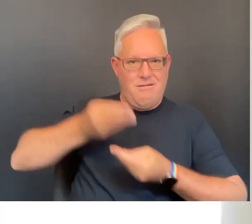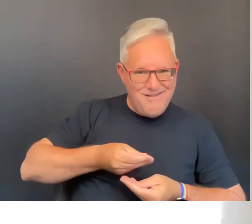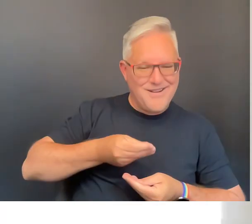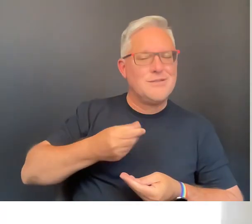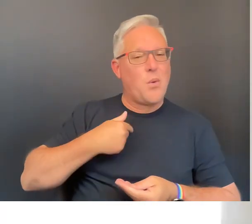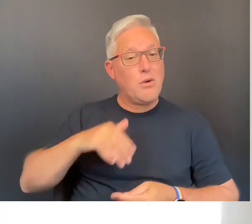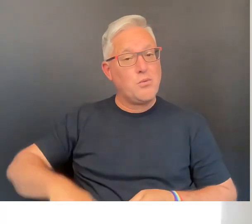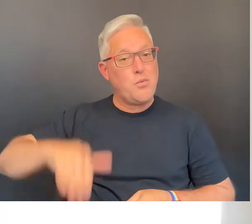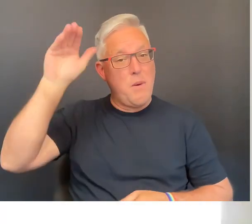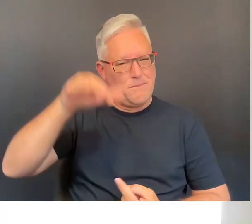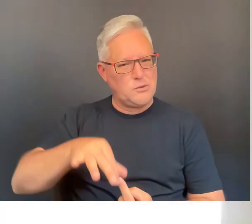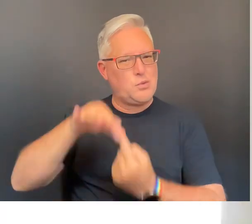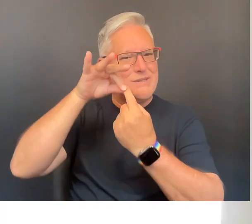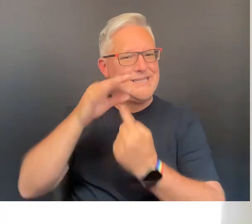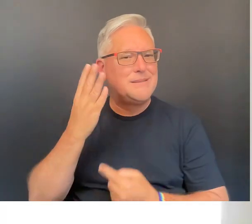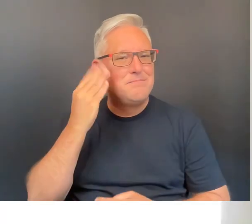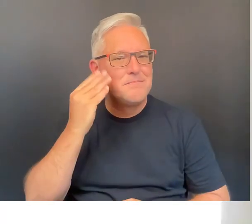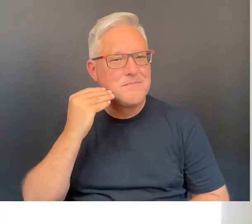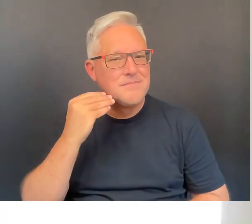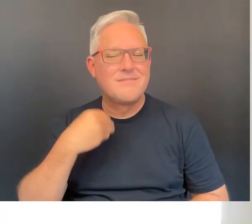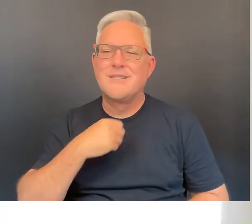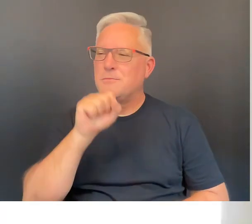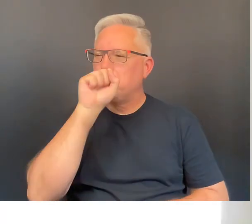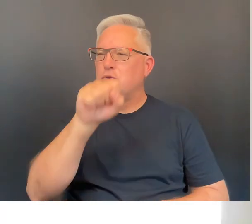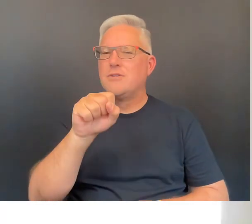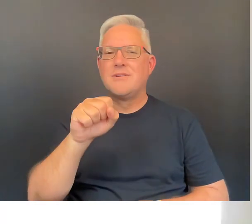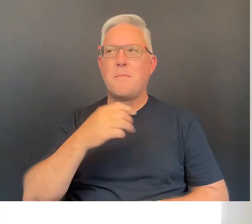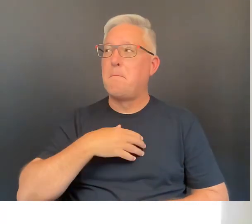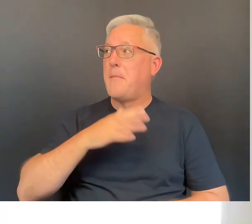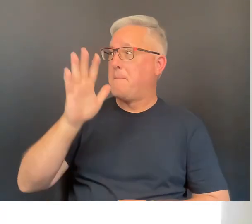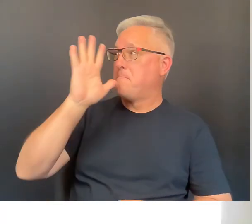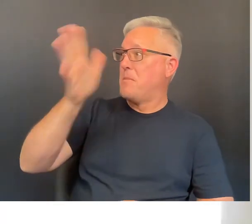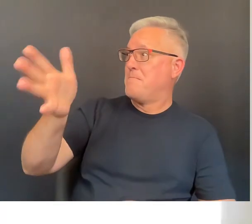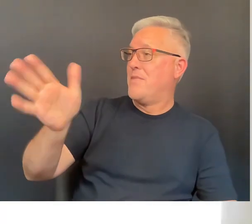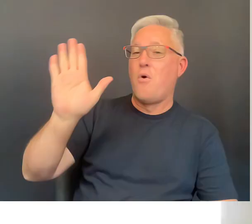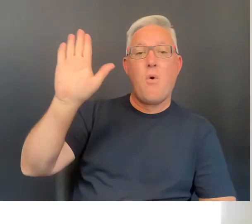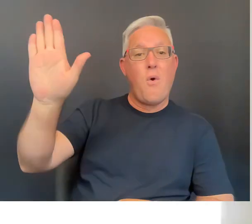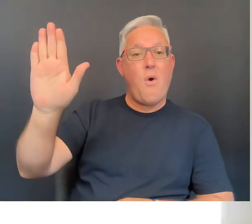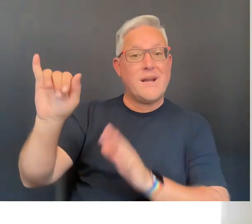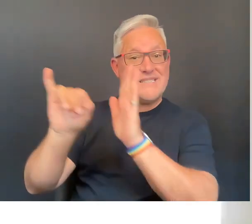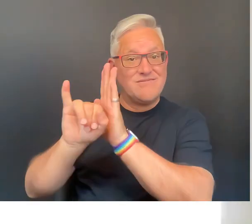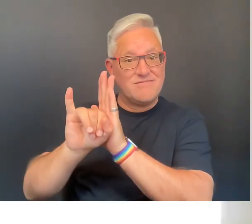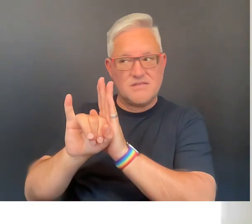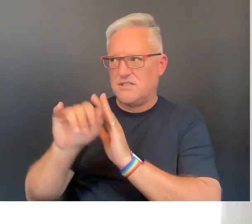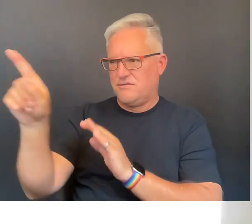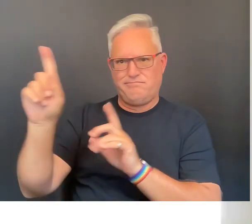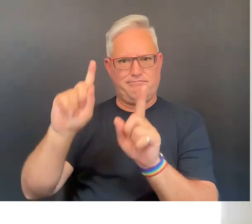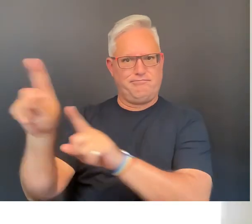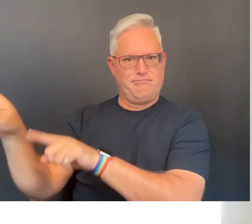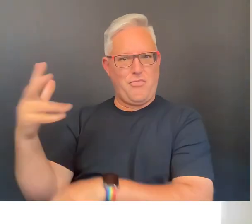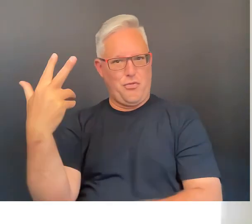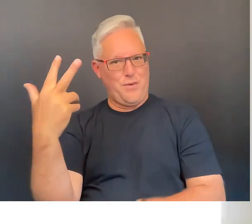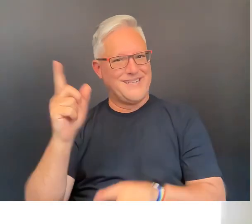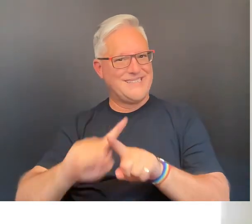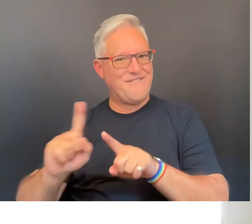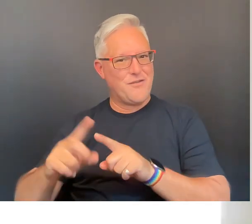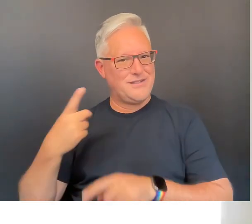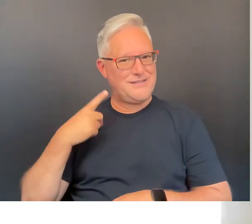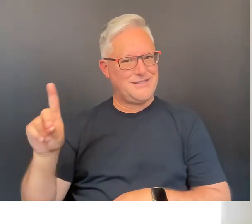experience growing up. I love the different identifiers of my grandma, who went to three different